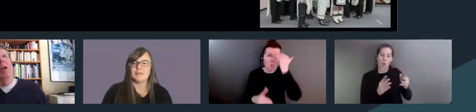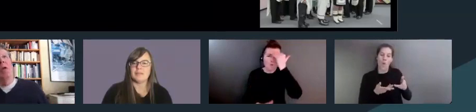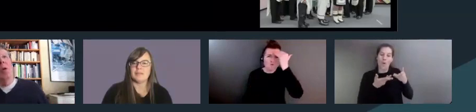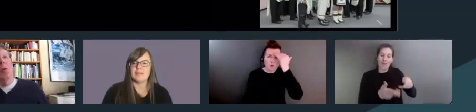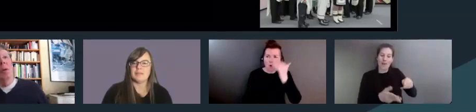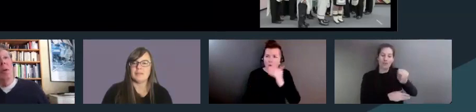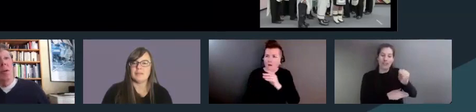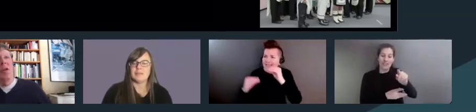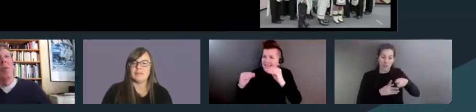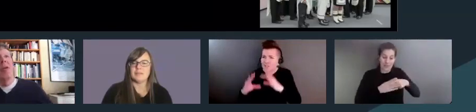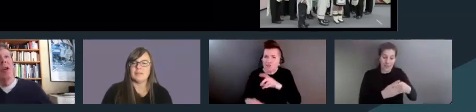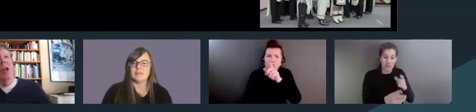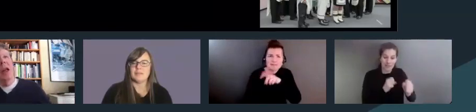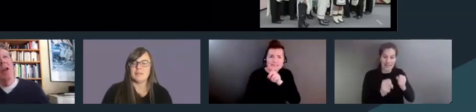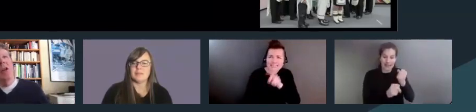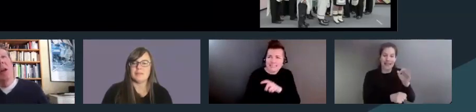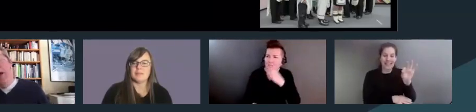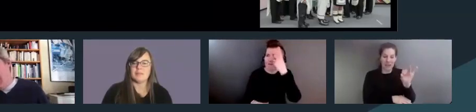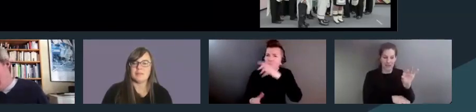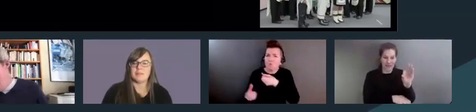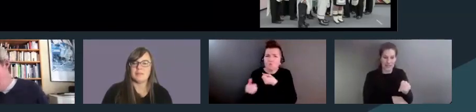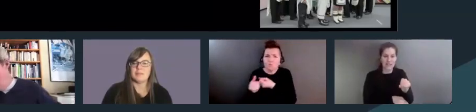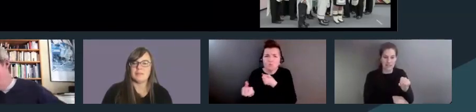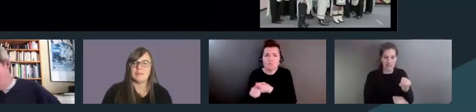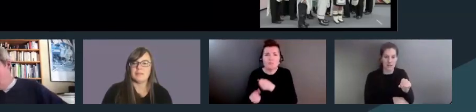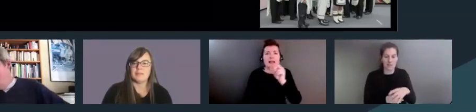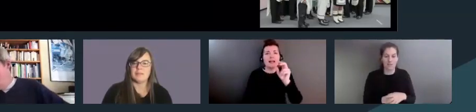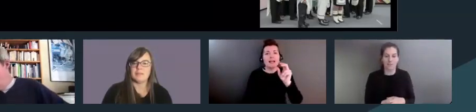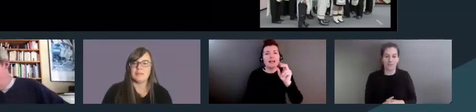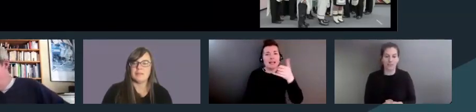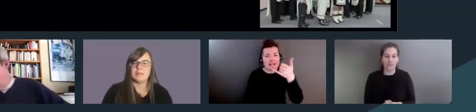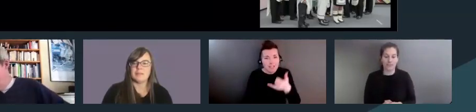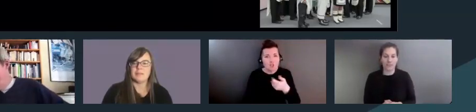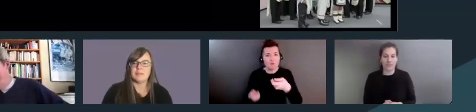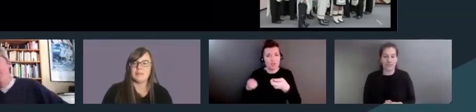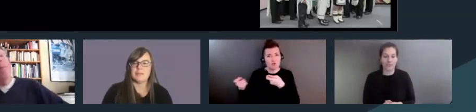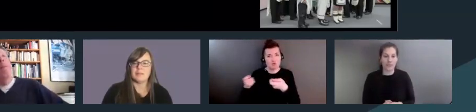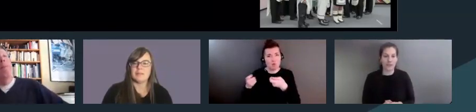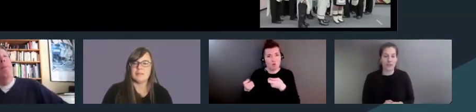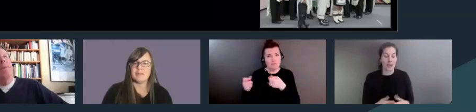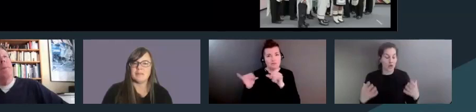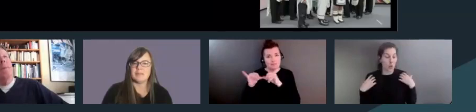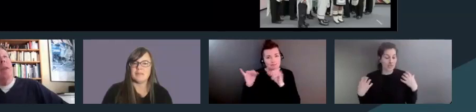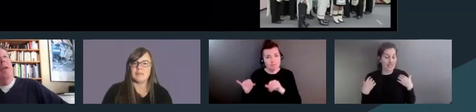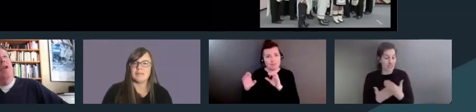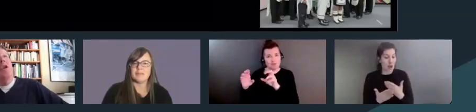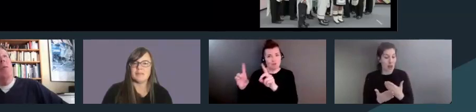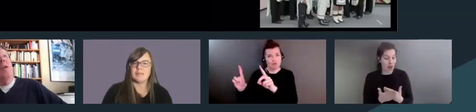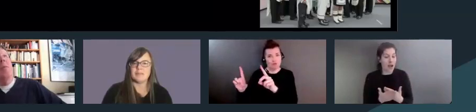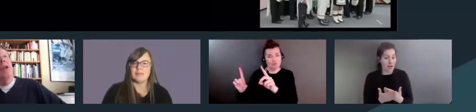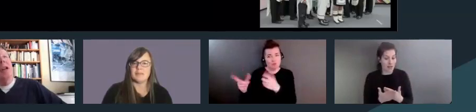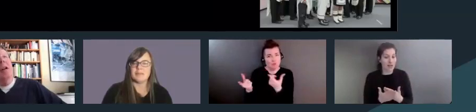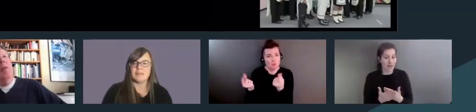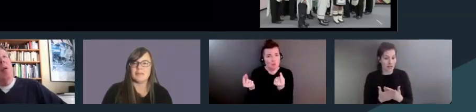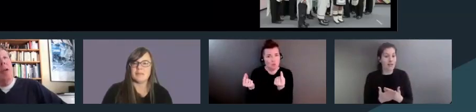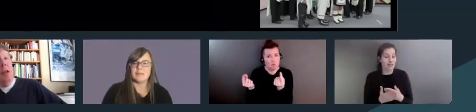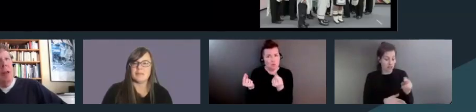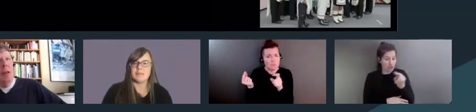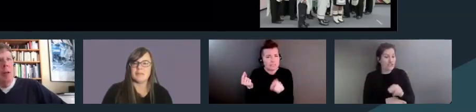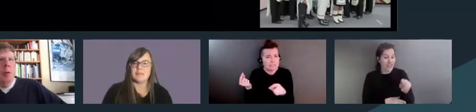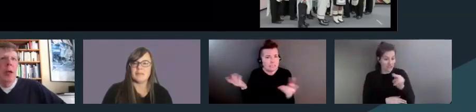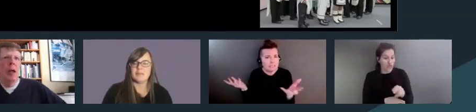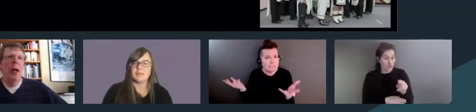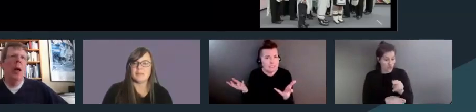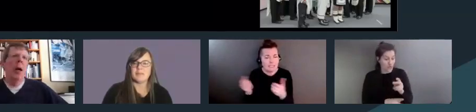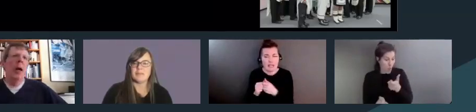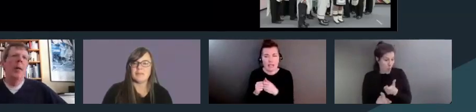an Inuit-controlled system of education, and to determine particularly what was